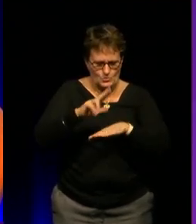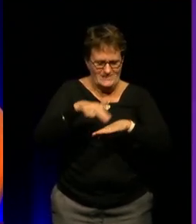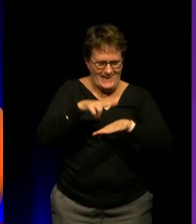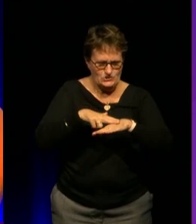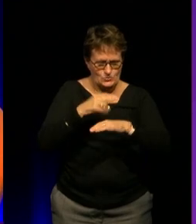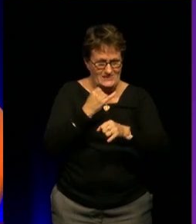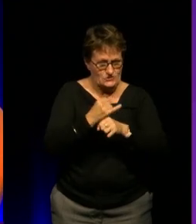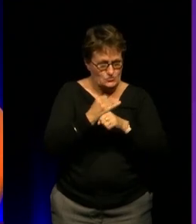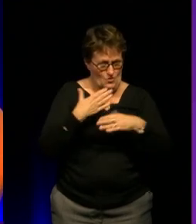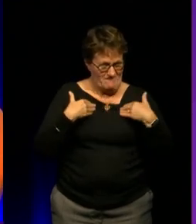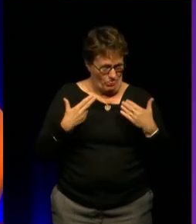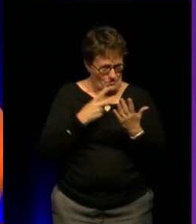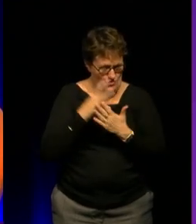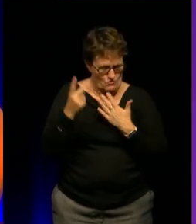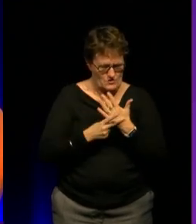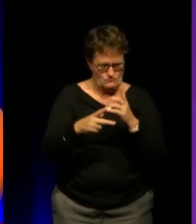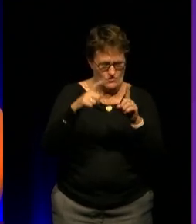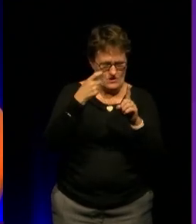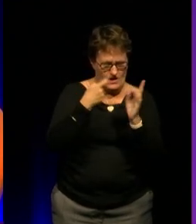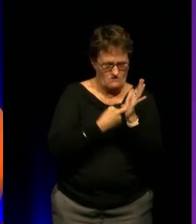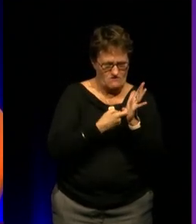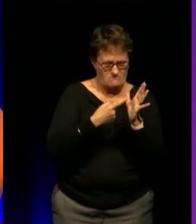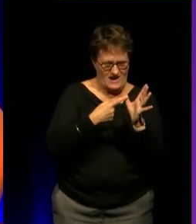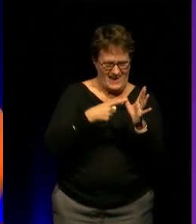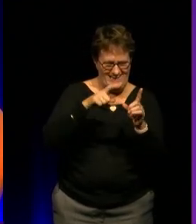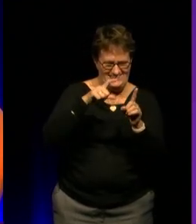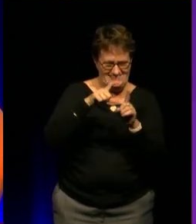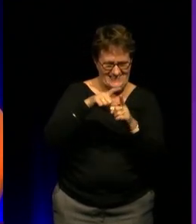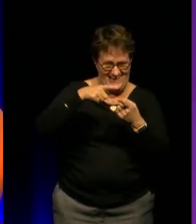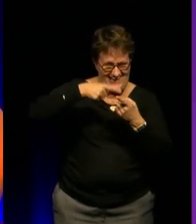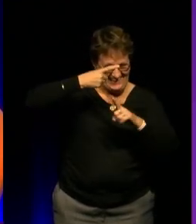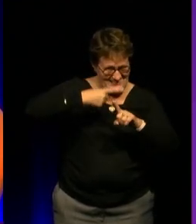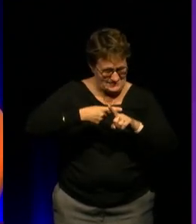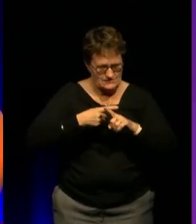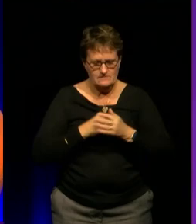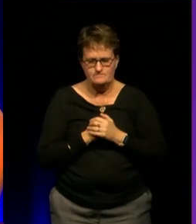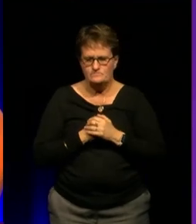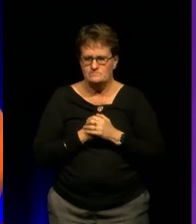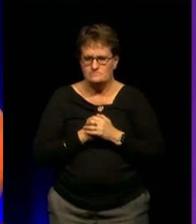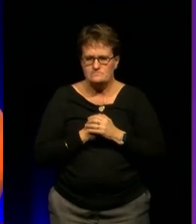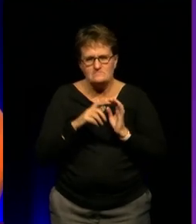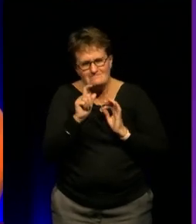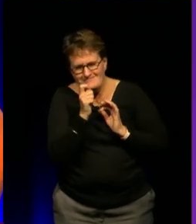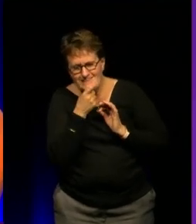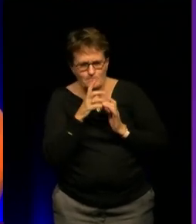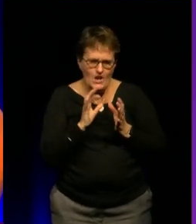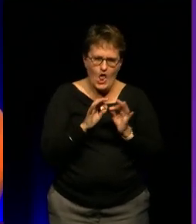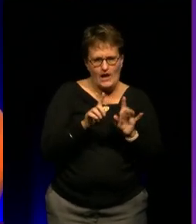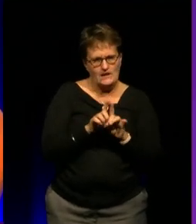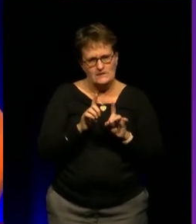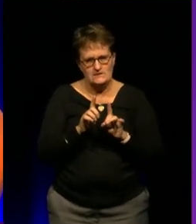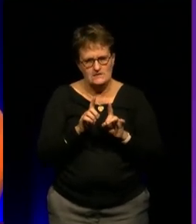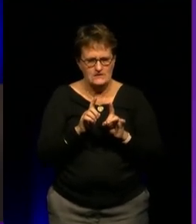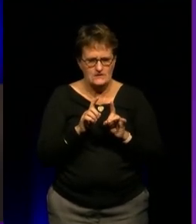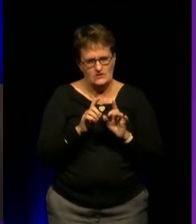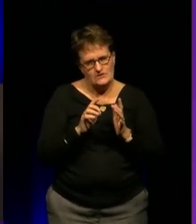program called RADx, which is Rapid Acceleration of Diagnostics. It was a little bit like the moonshot,